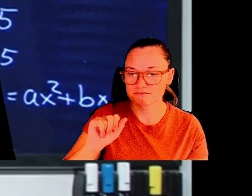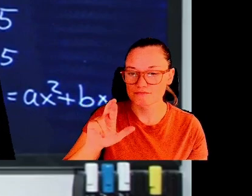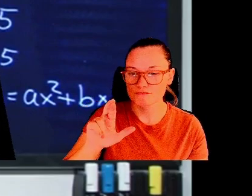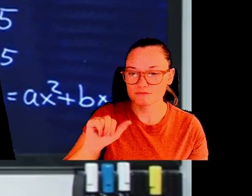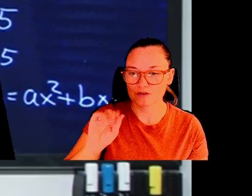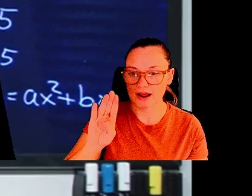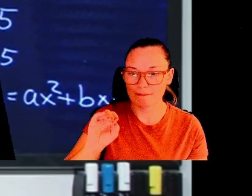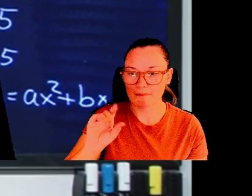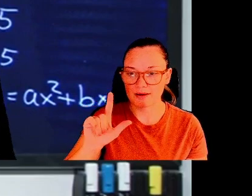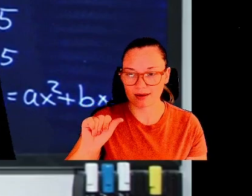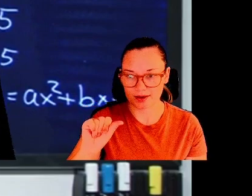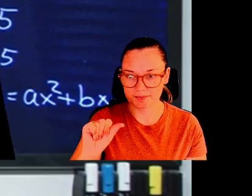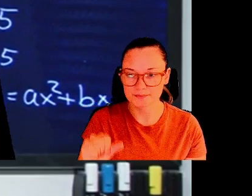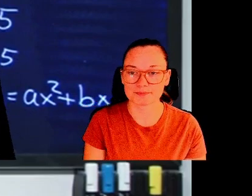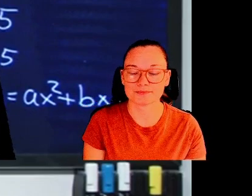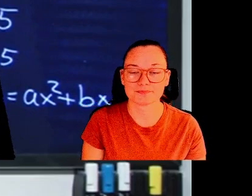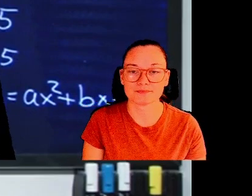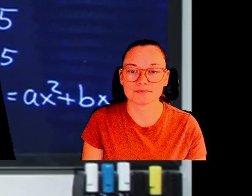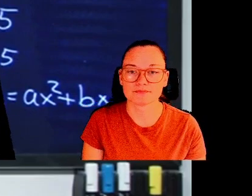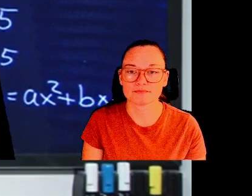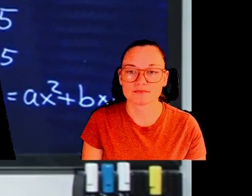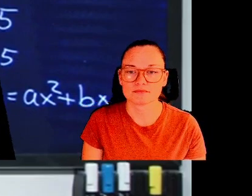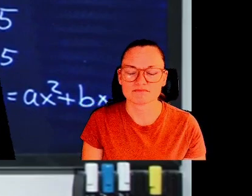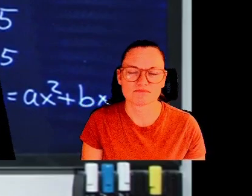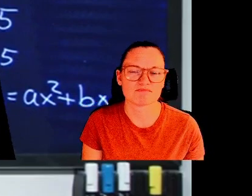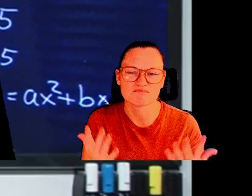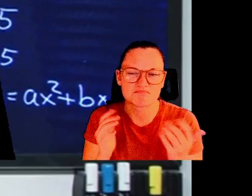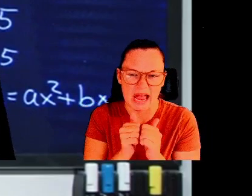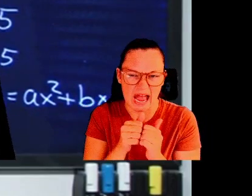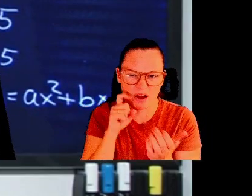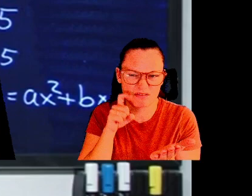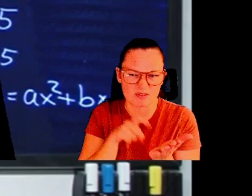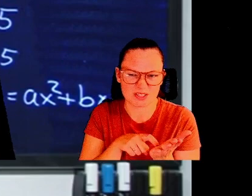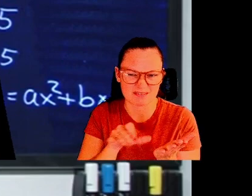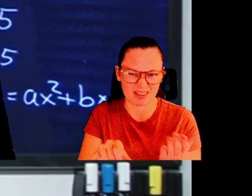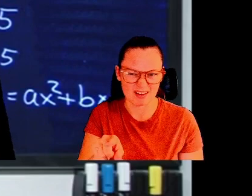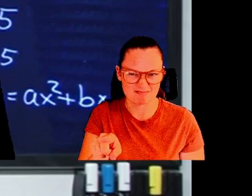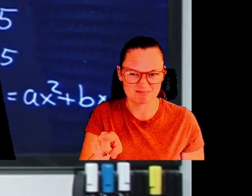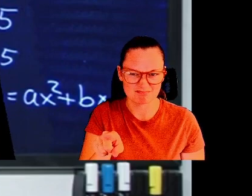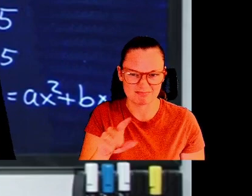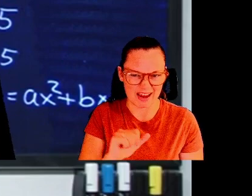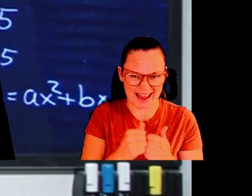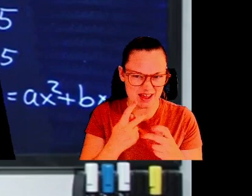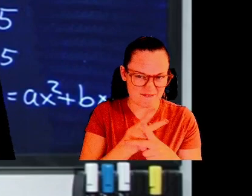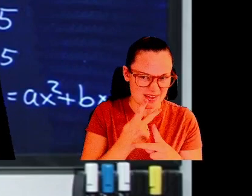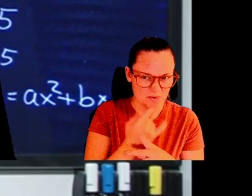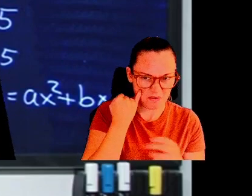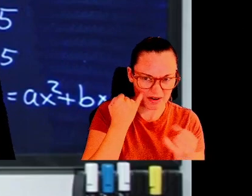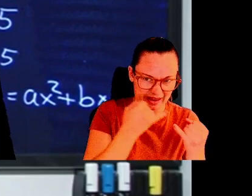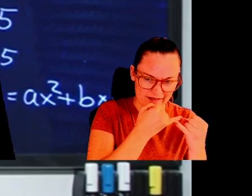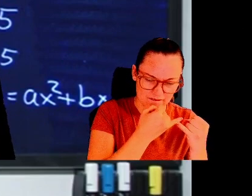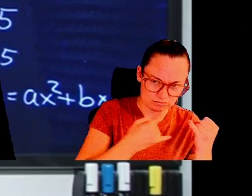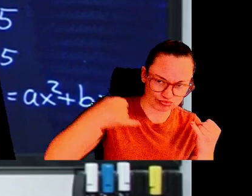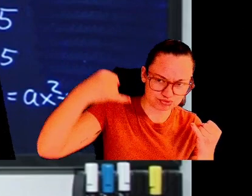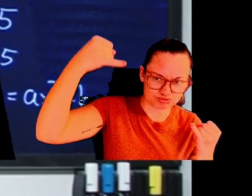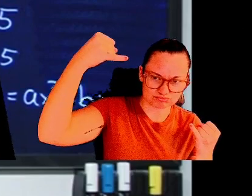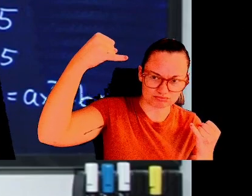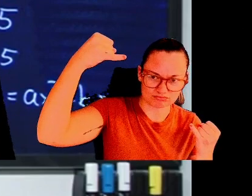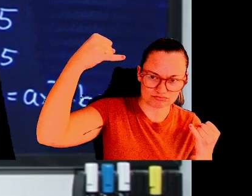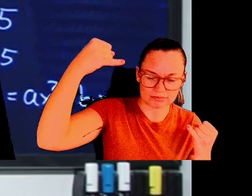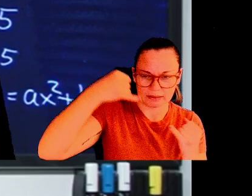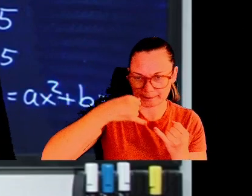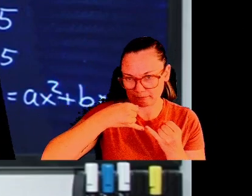want to show you is how you can identify it, how you can figure out if it's a parabola or not, a quadratic